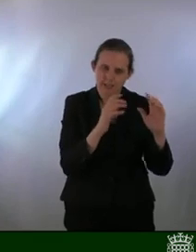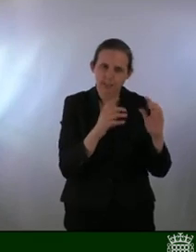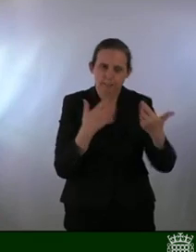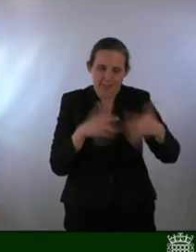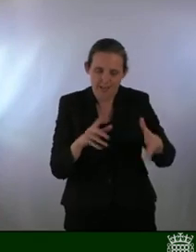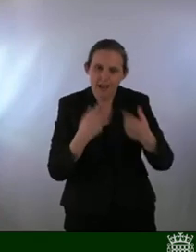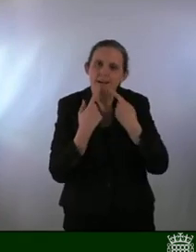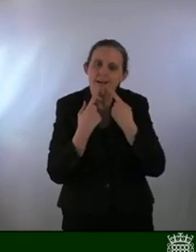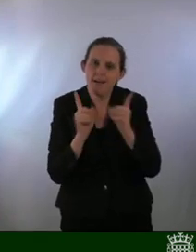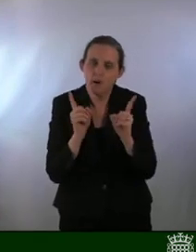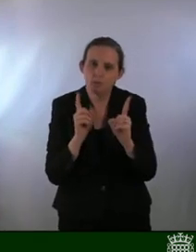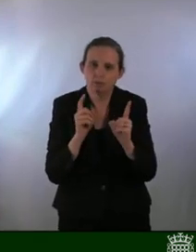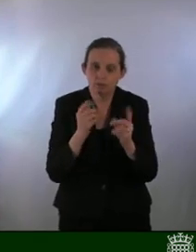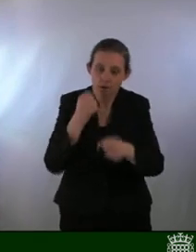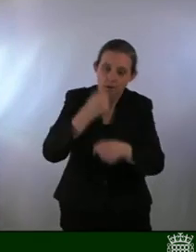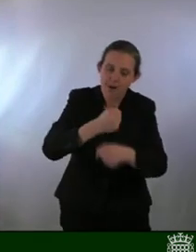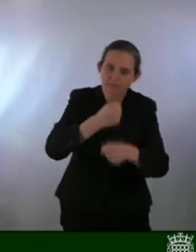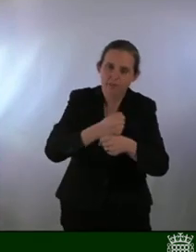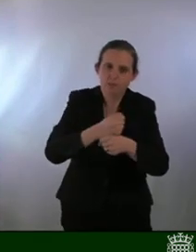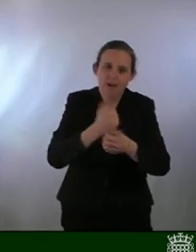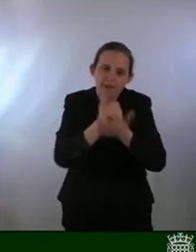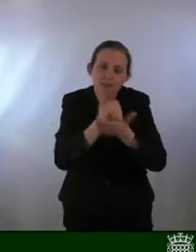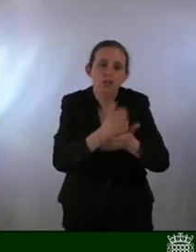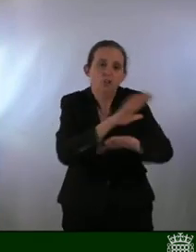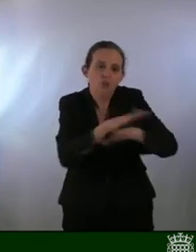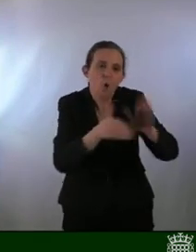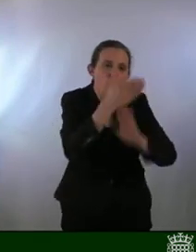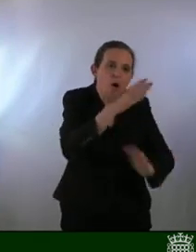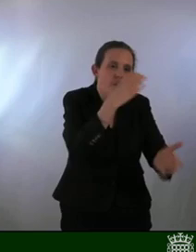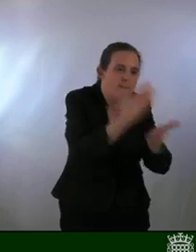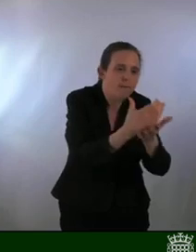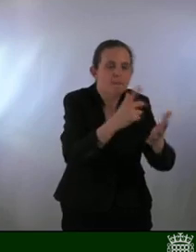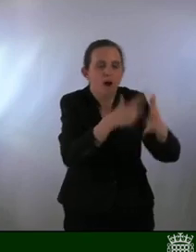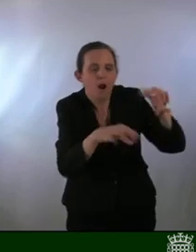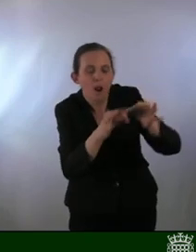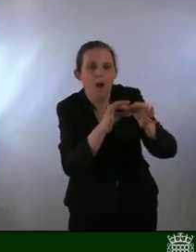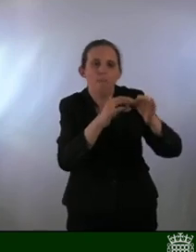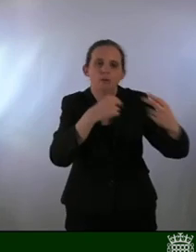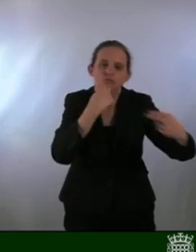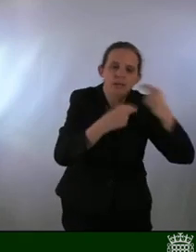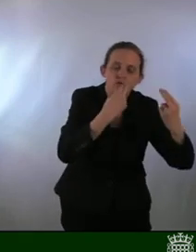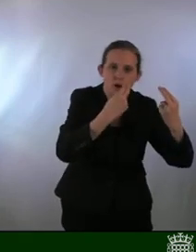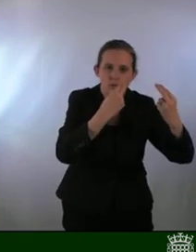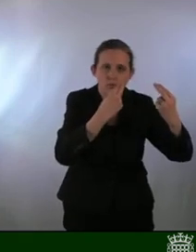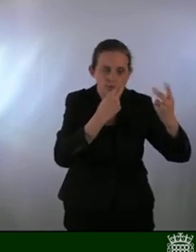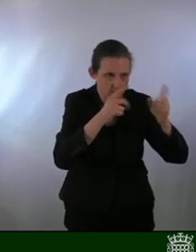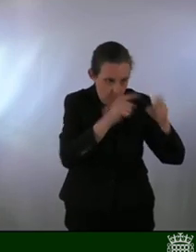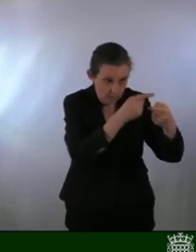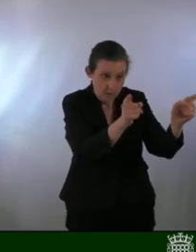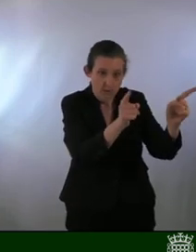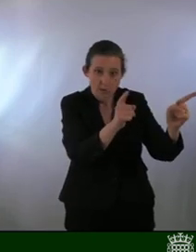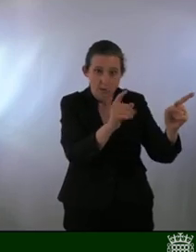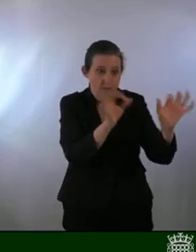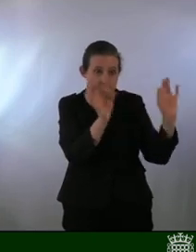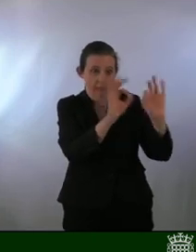government will advise people not to go to pubs, clubs, restaurants, etc. But unless the government mandatory closes them